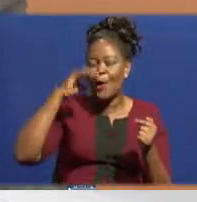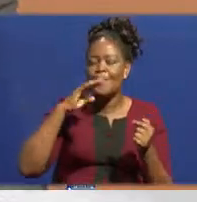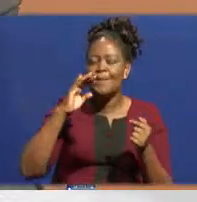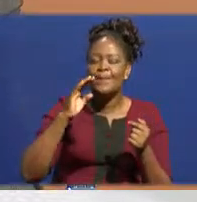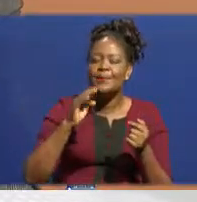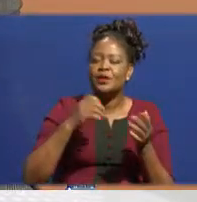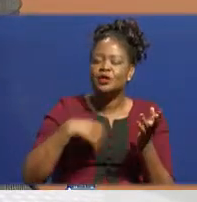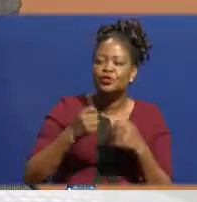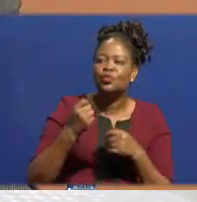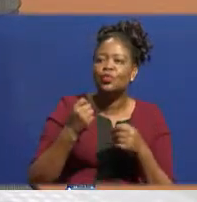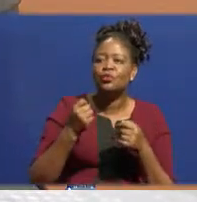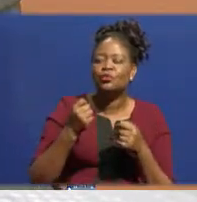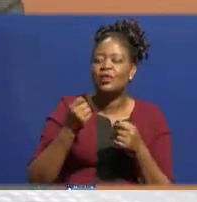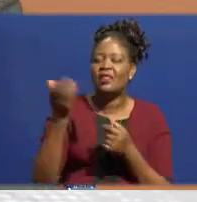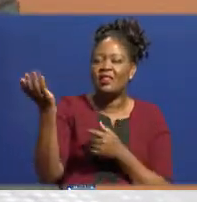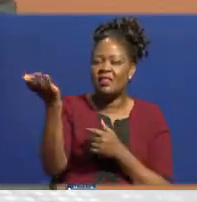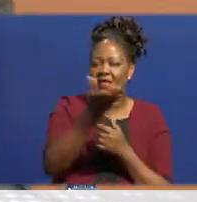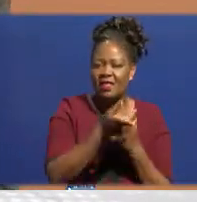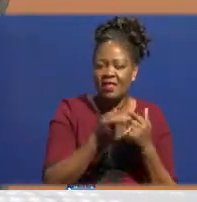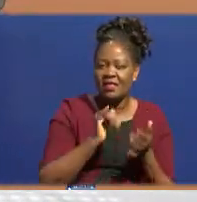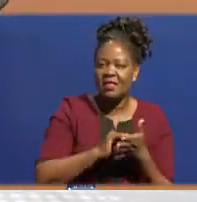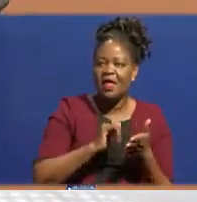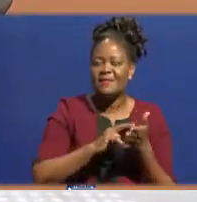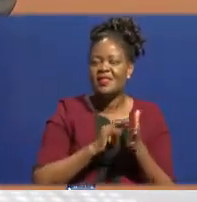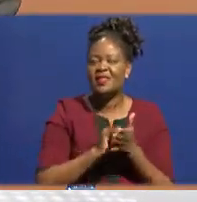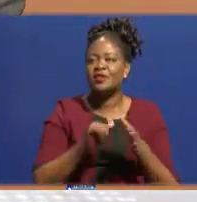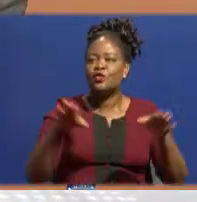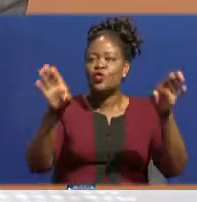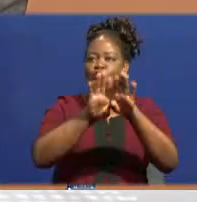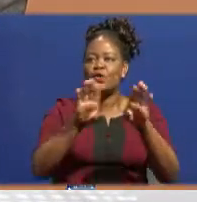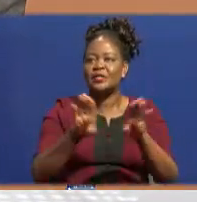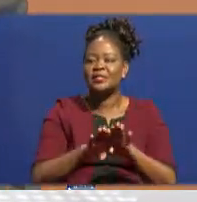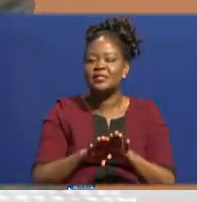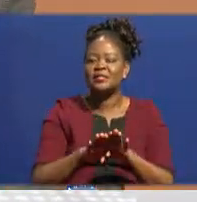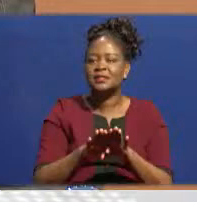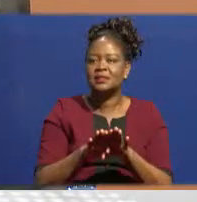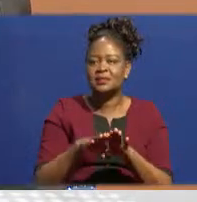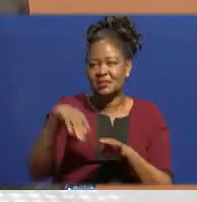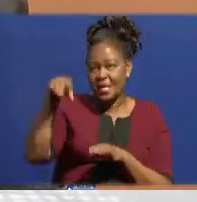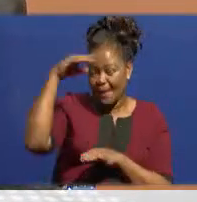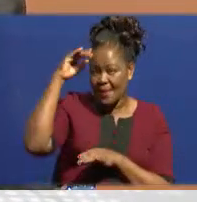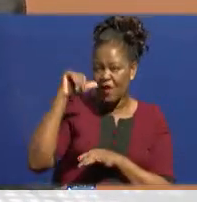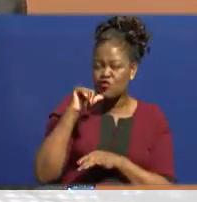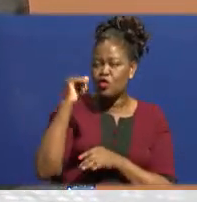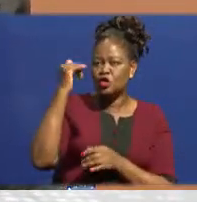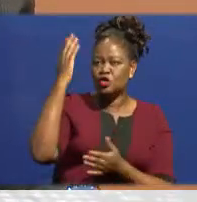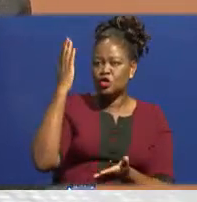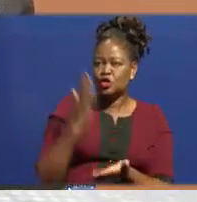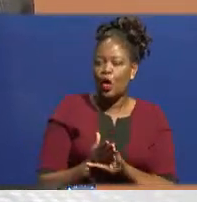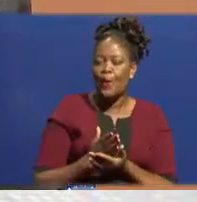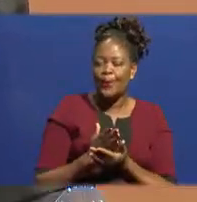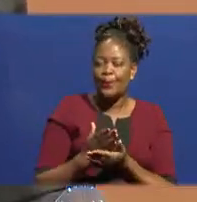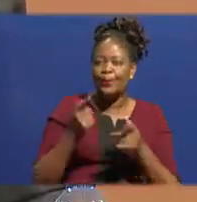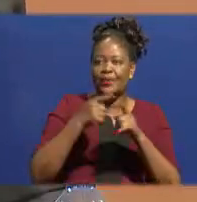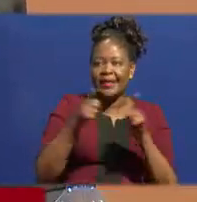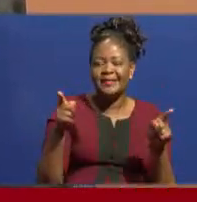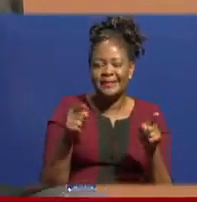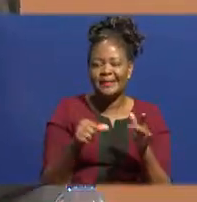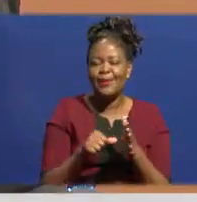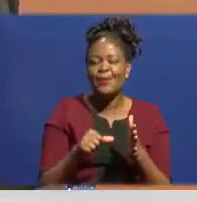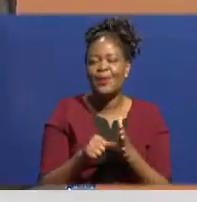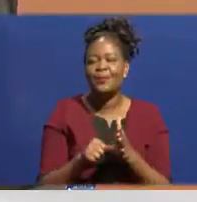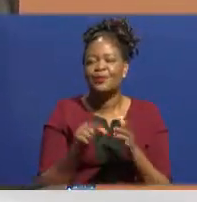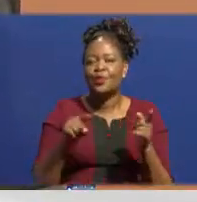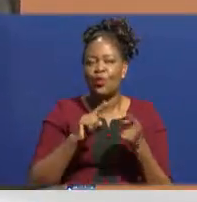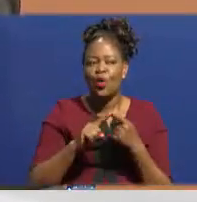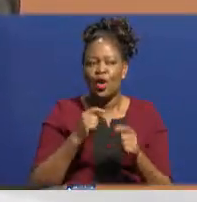traded over the counter. Mm. That means that closing the physical bars does not really stop this menace. Mm-hmm. So